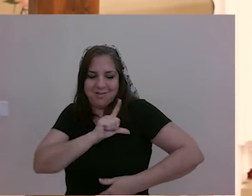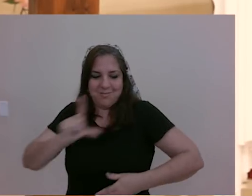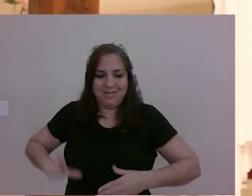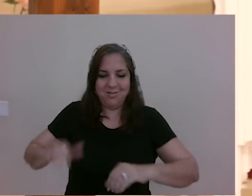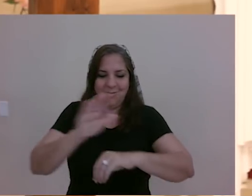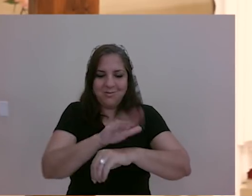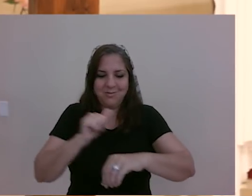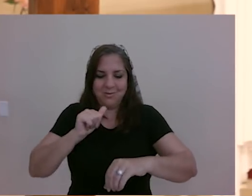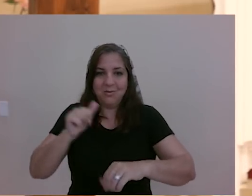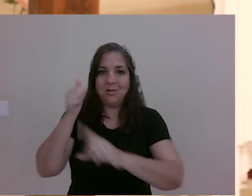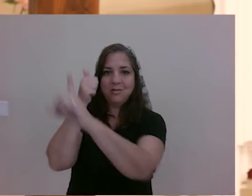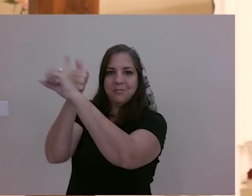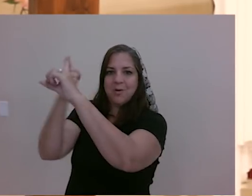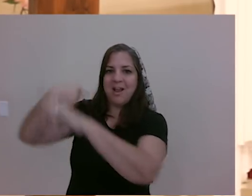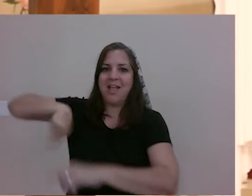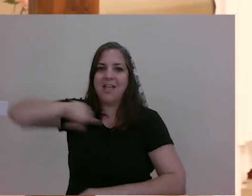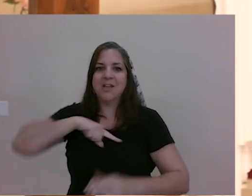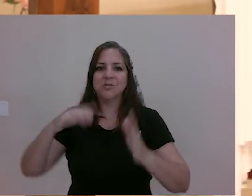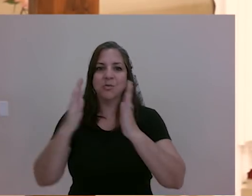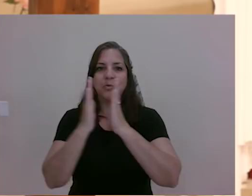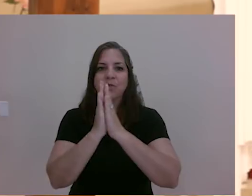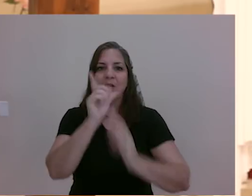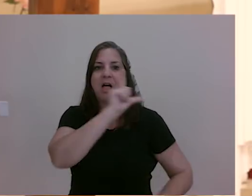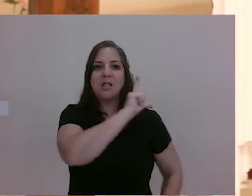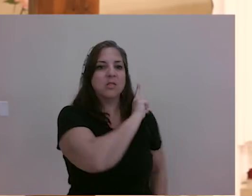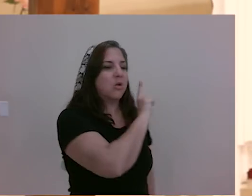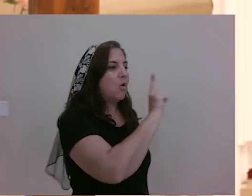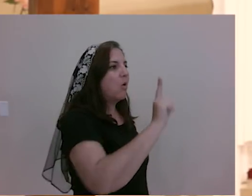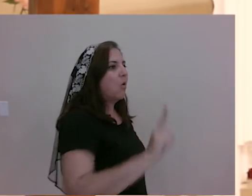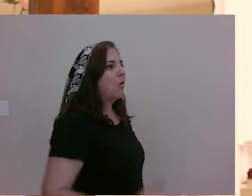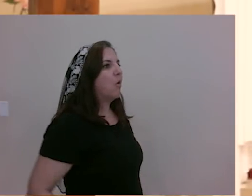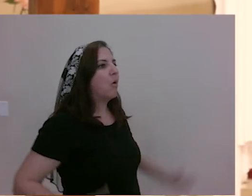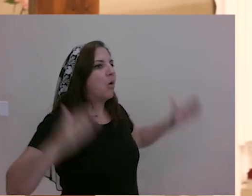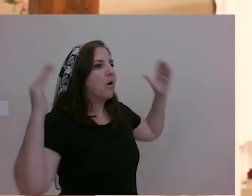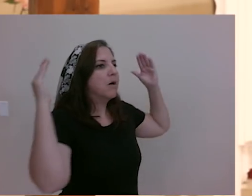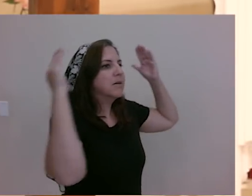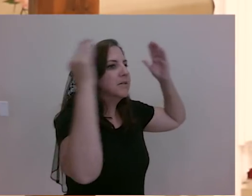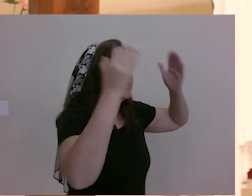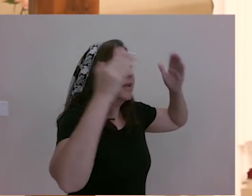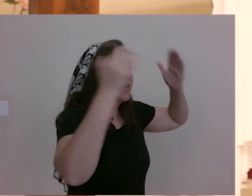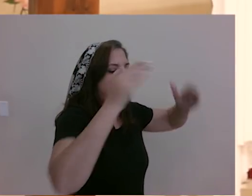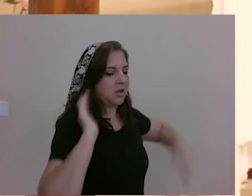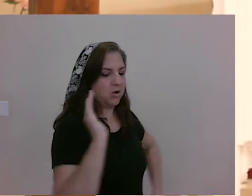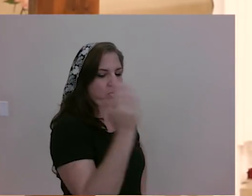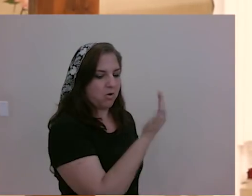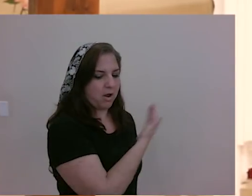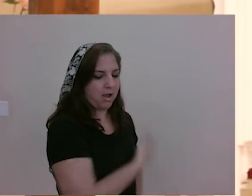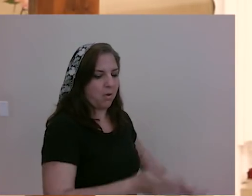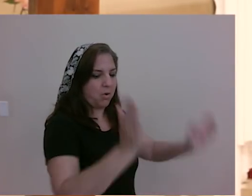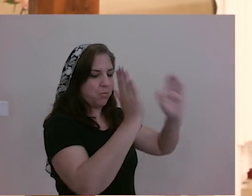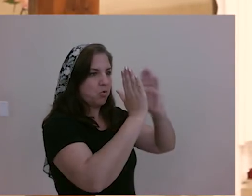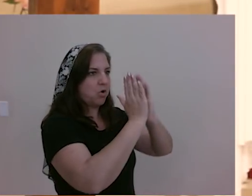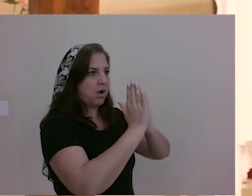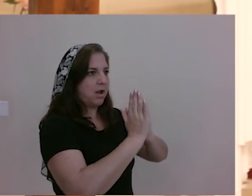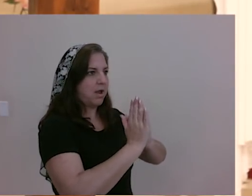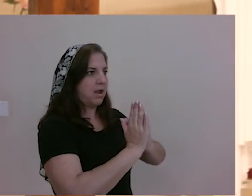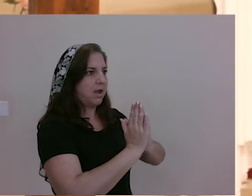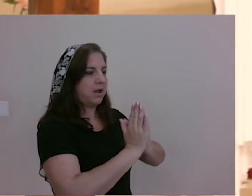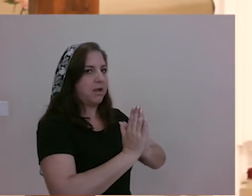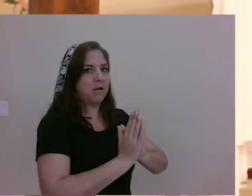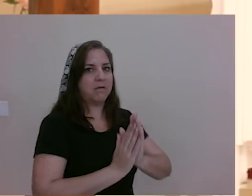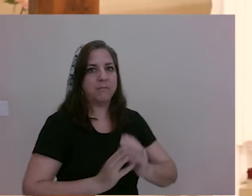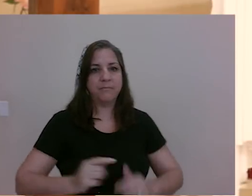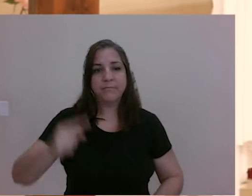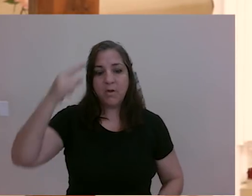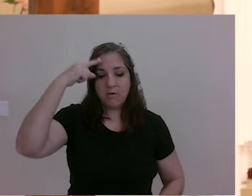We pray to the Lord, hear our prayer.